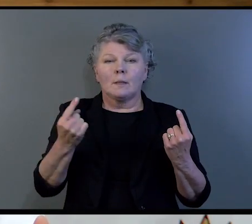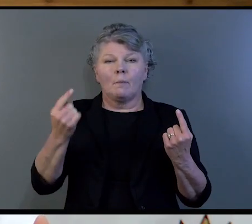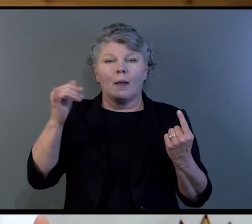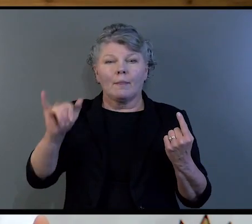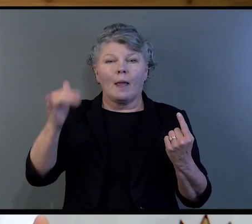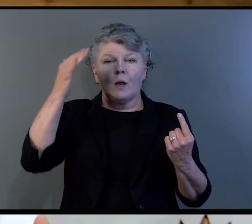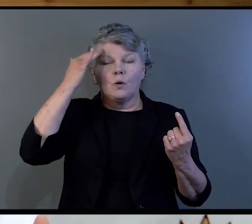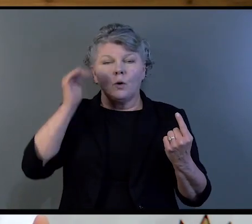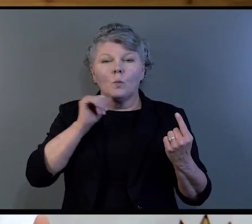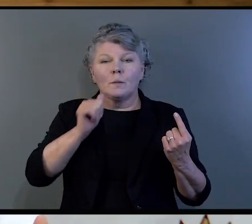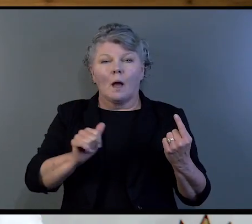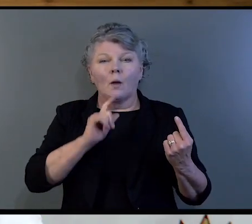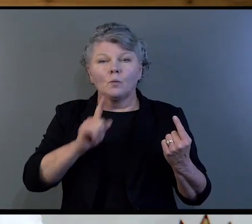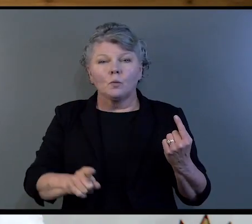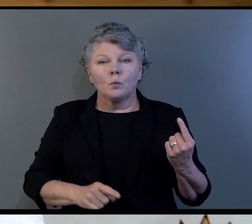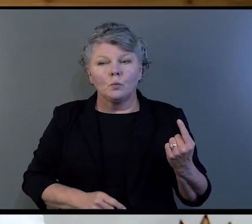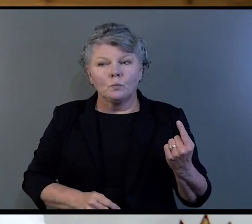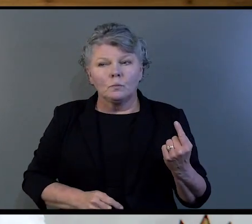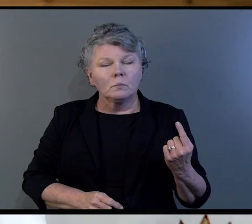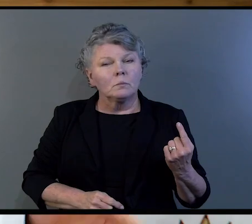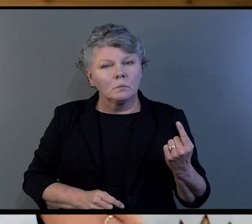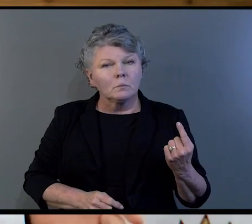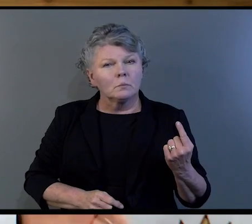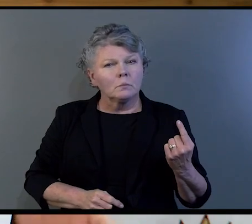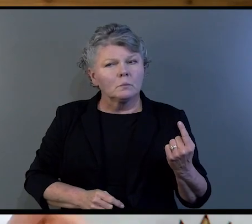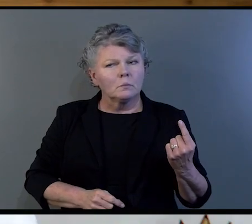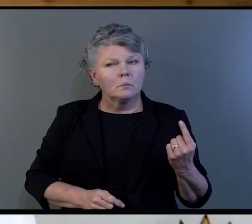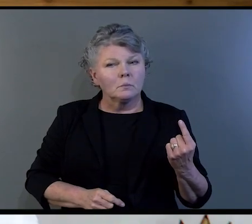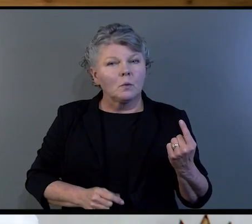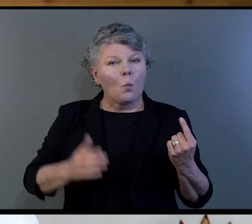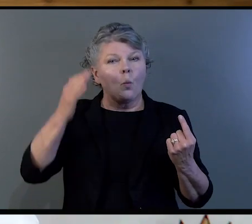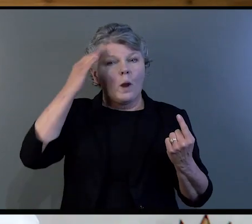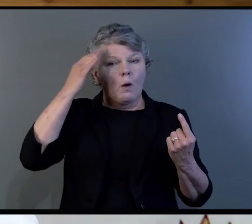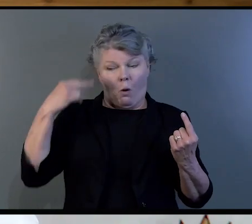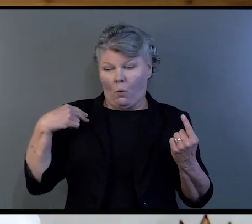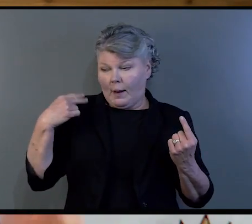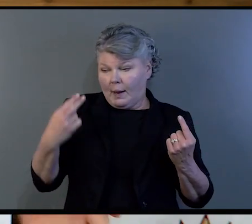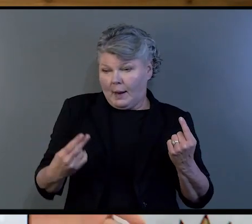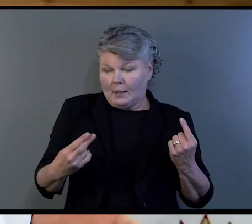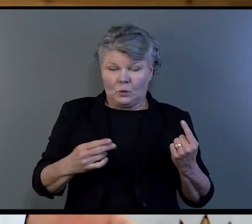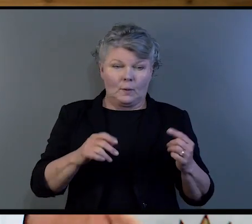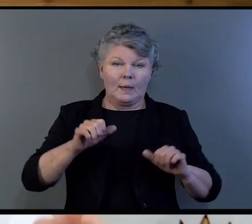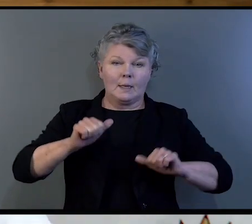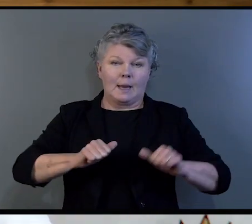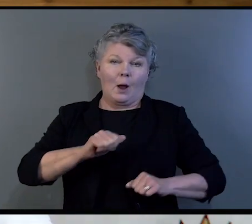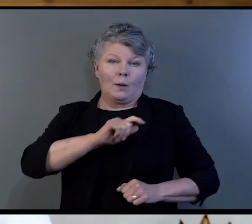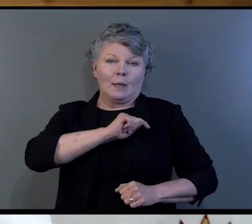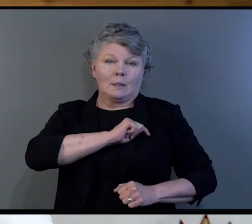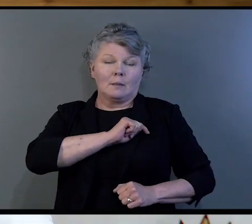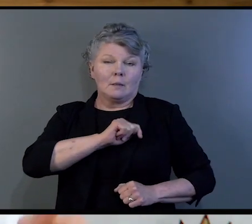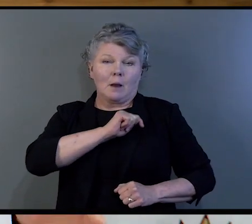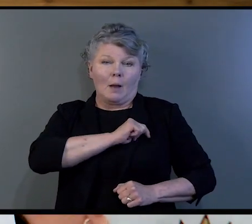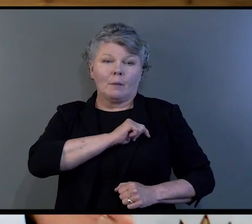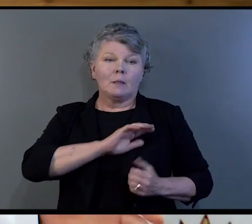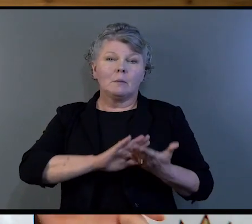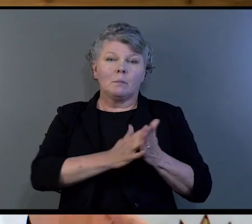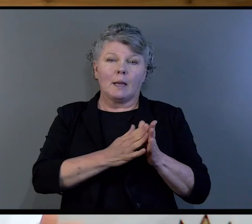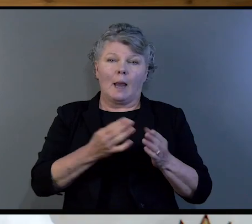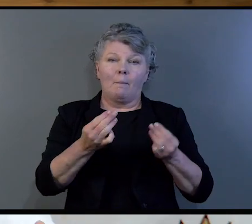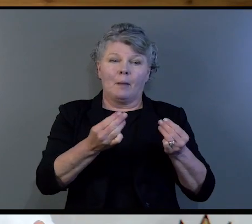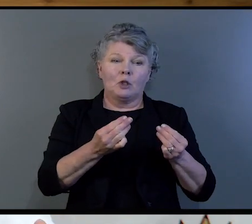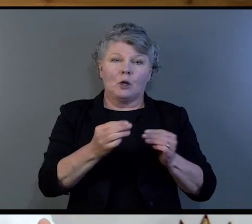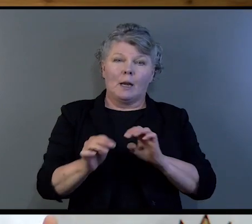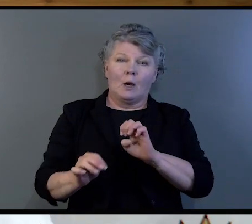knew was not true? For example, we know from history that Doubting Thomas went on to be a missionary in the